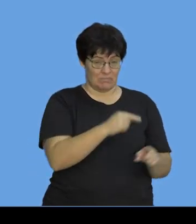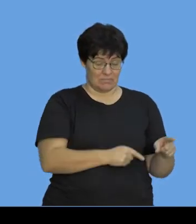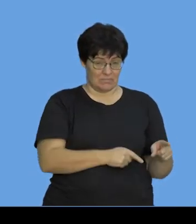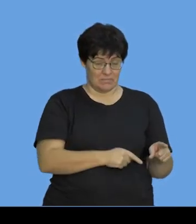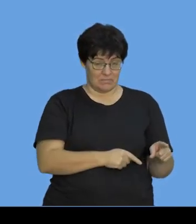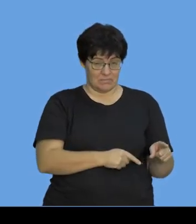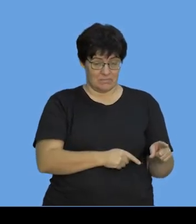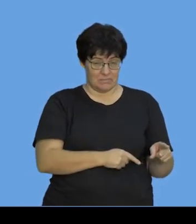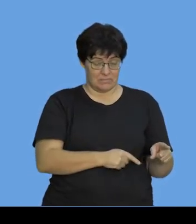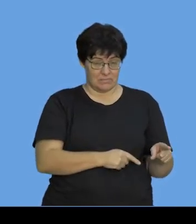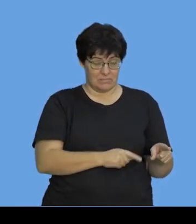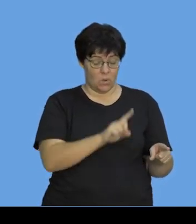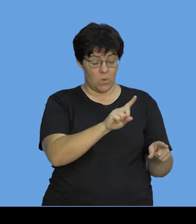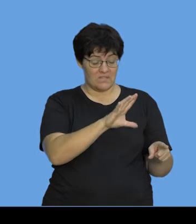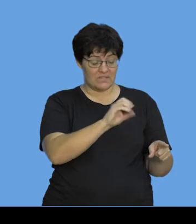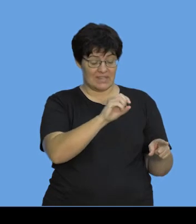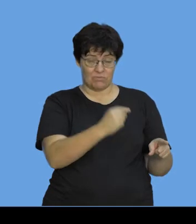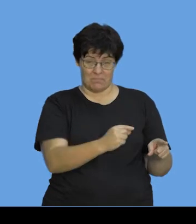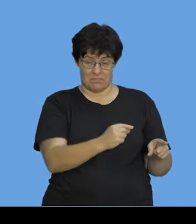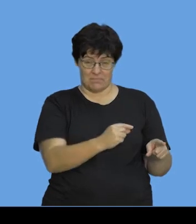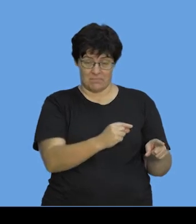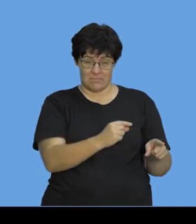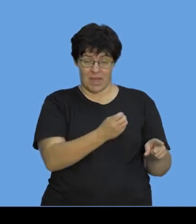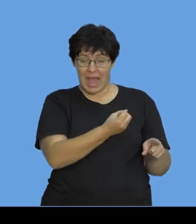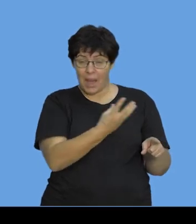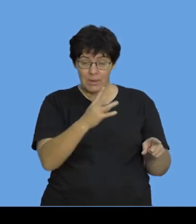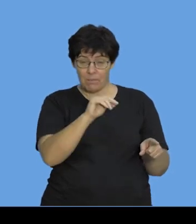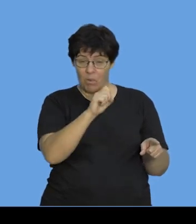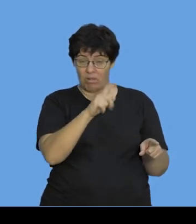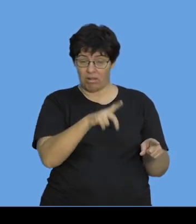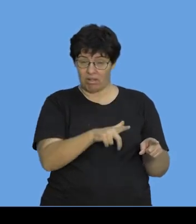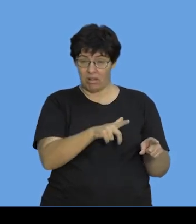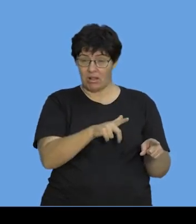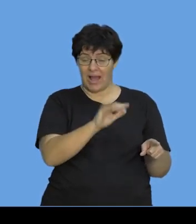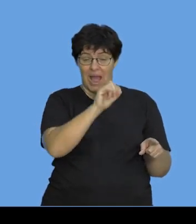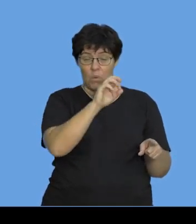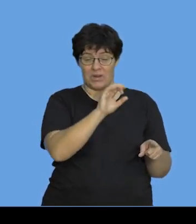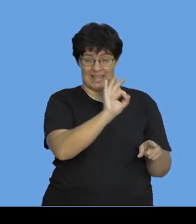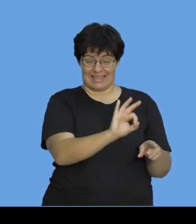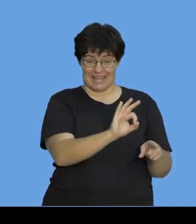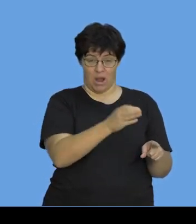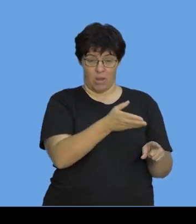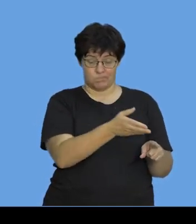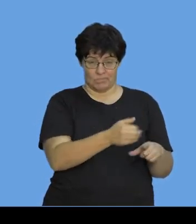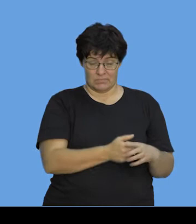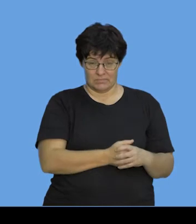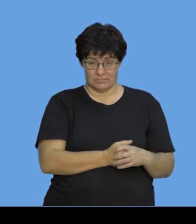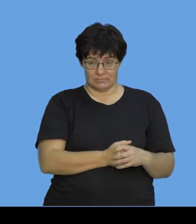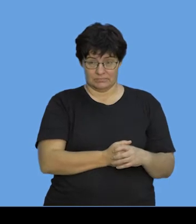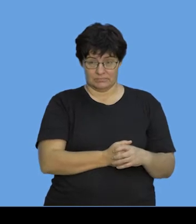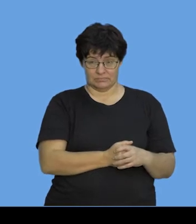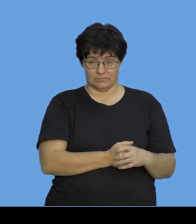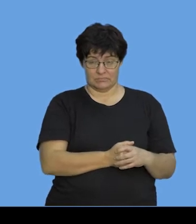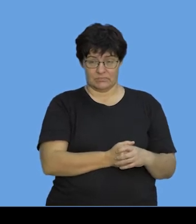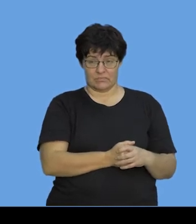ourselves, in 150 grams, how many moles of iron 3 oxide are present? So we know that number of moles of iron